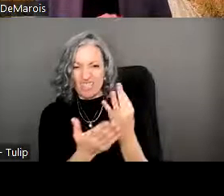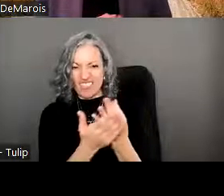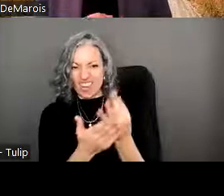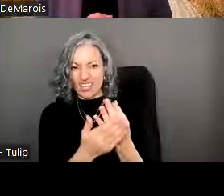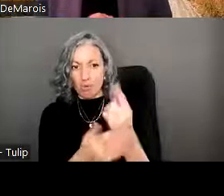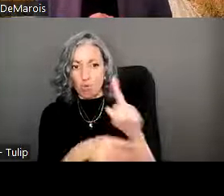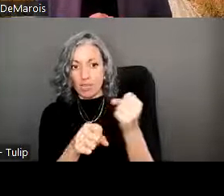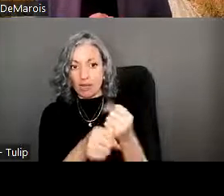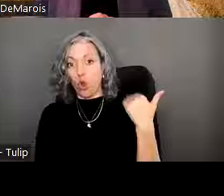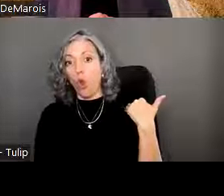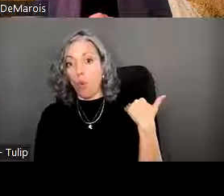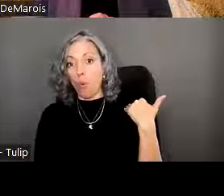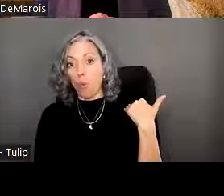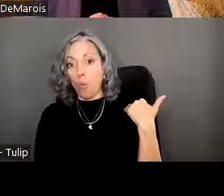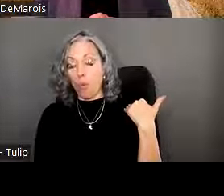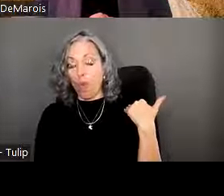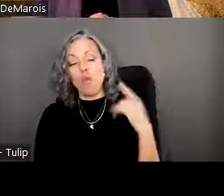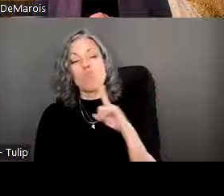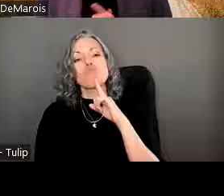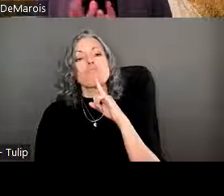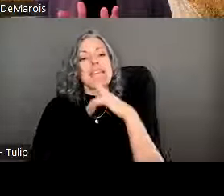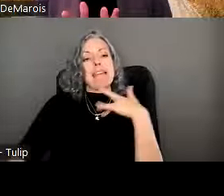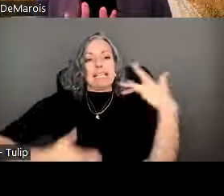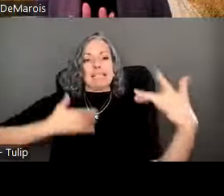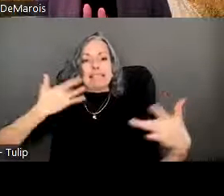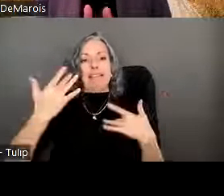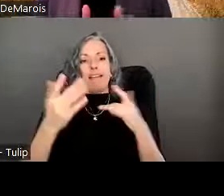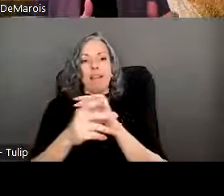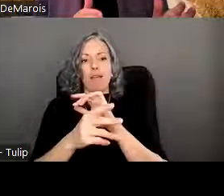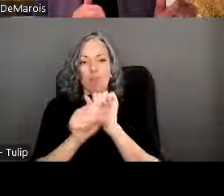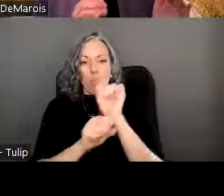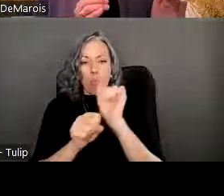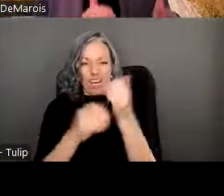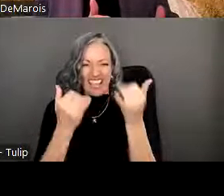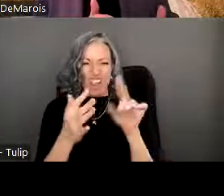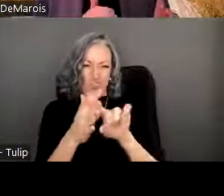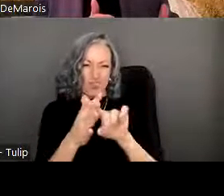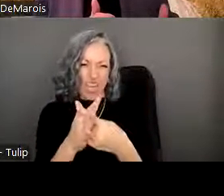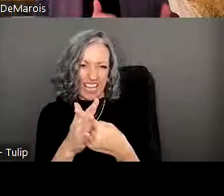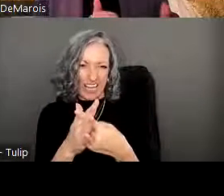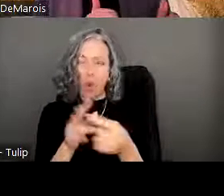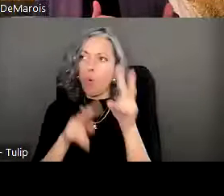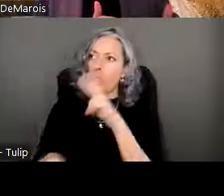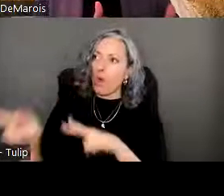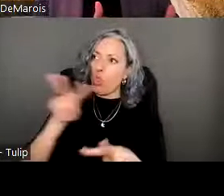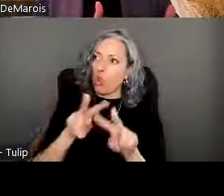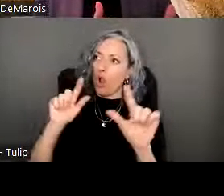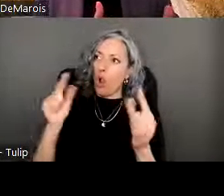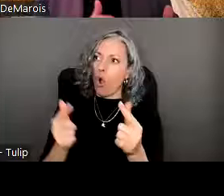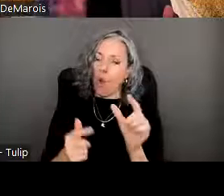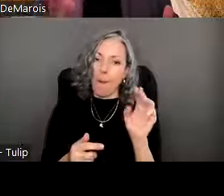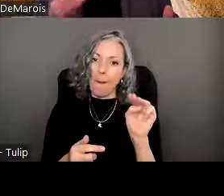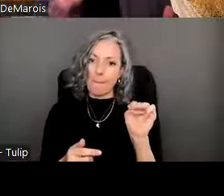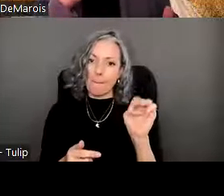year ago, and we're so excited about the work that's now underway. We're looking at every Medicaid funded